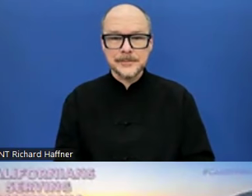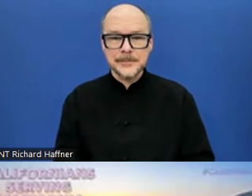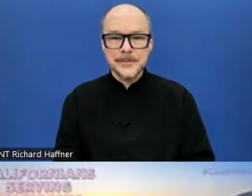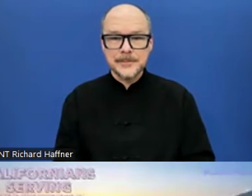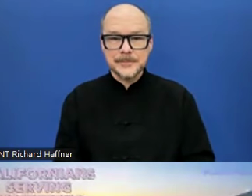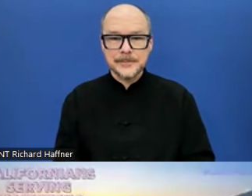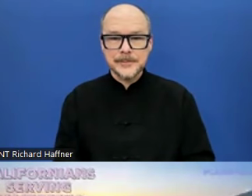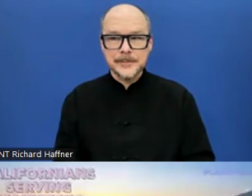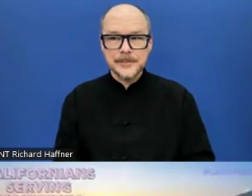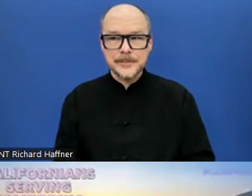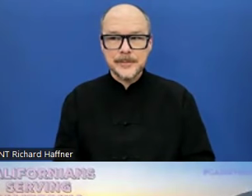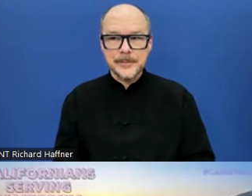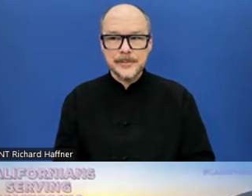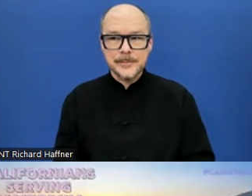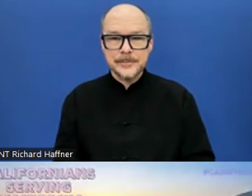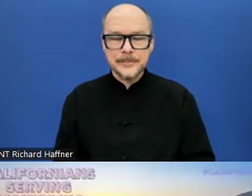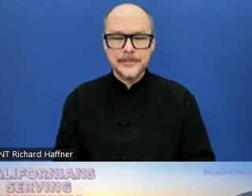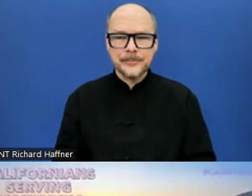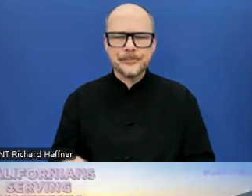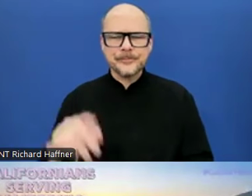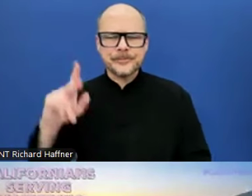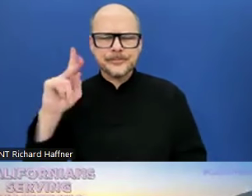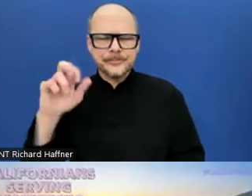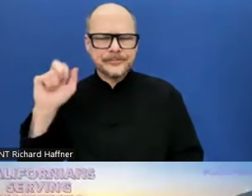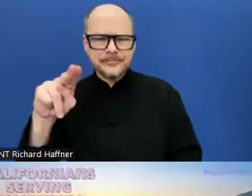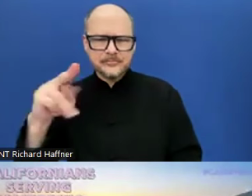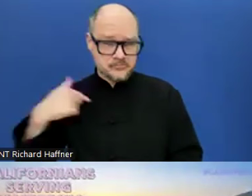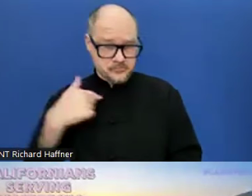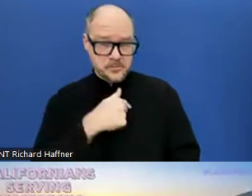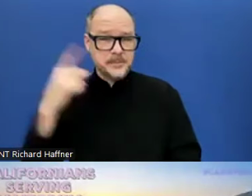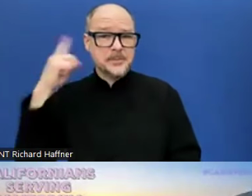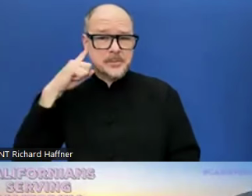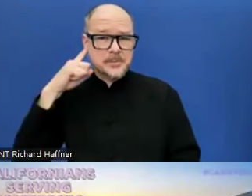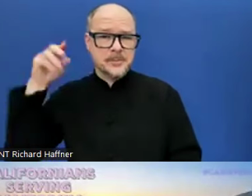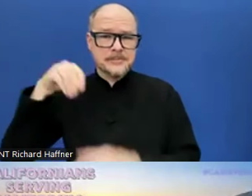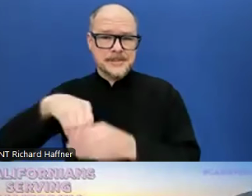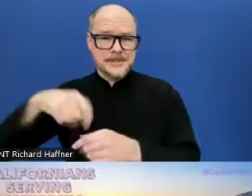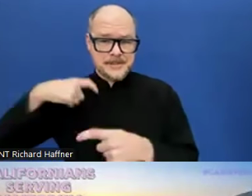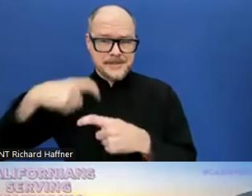And obviously, Karen, the interpreters are hearing them in the Spanish channel.